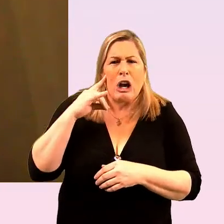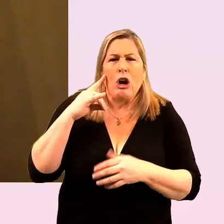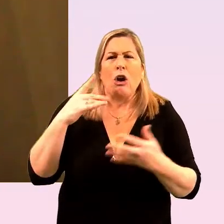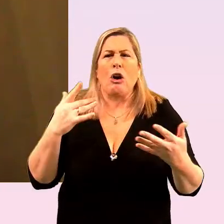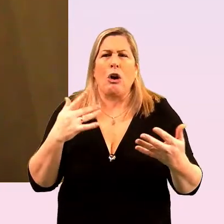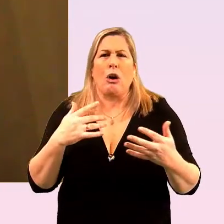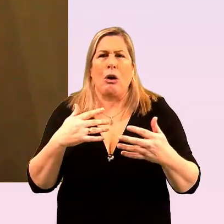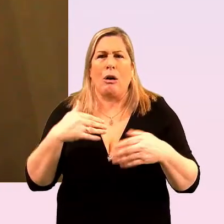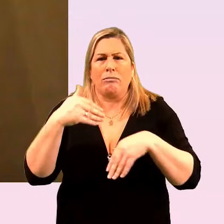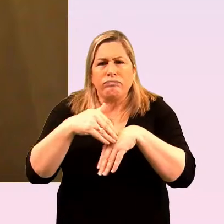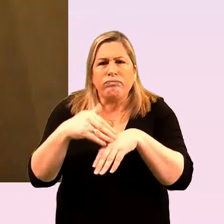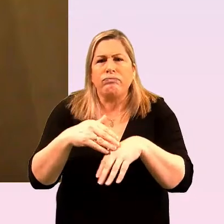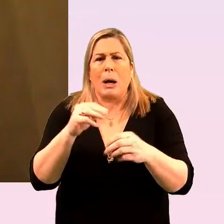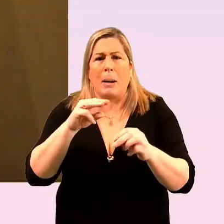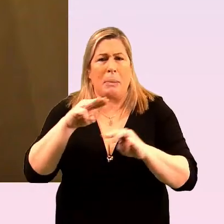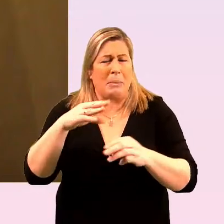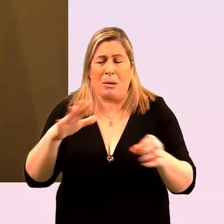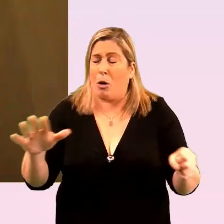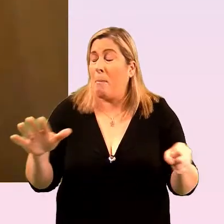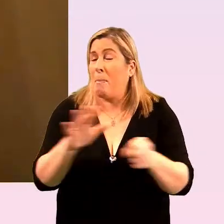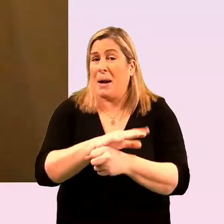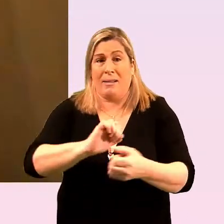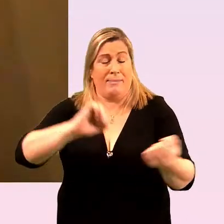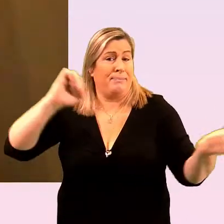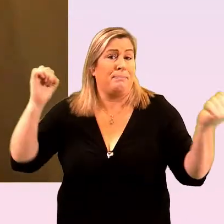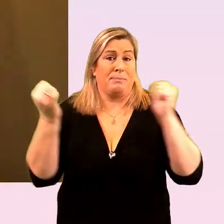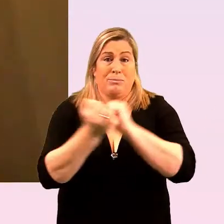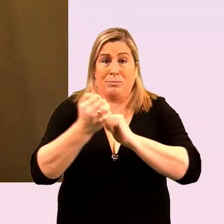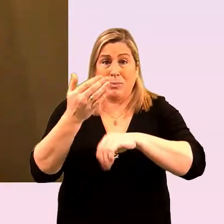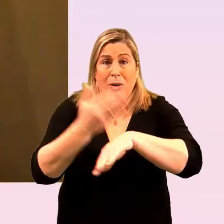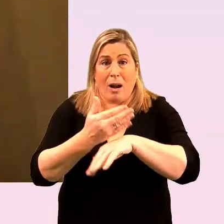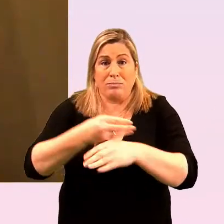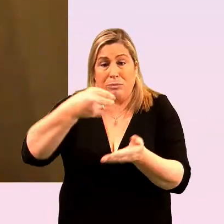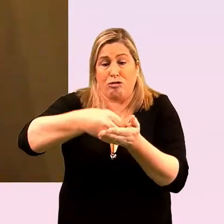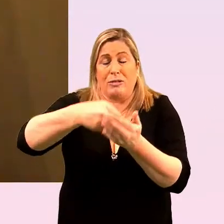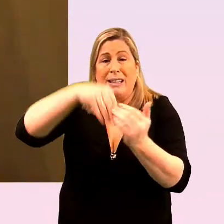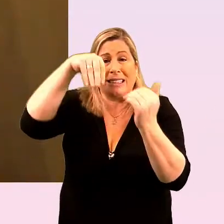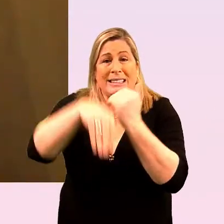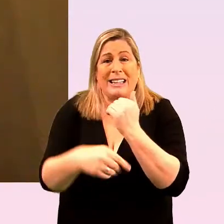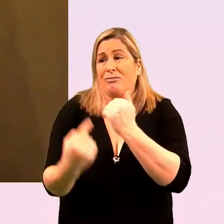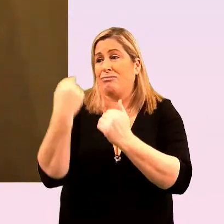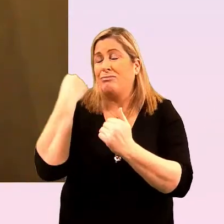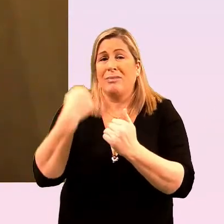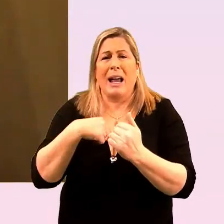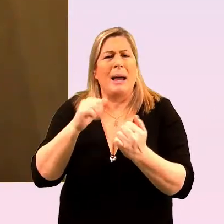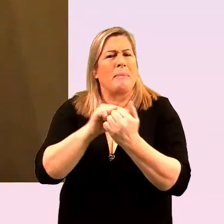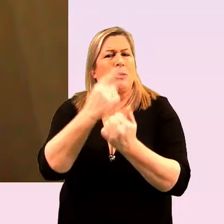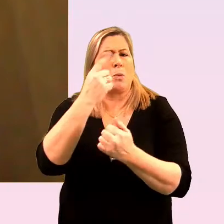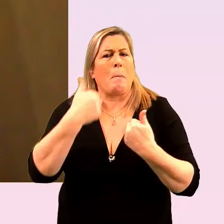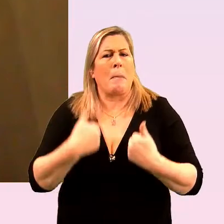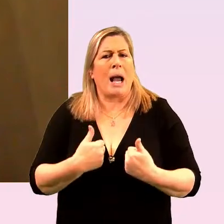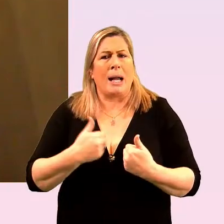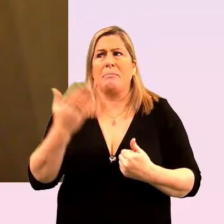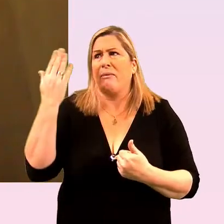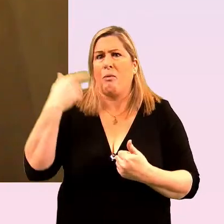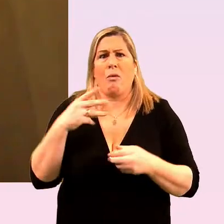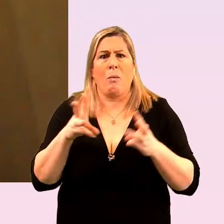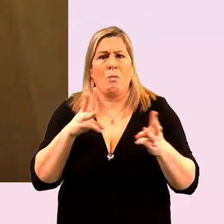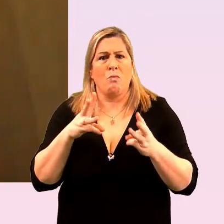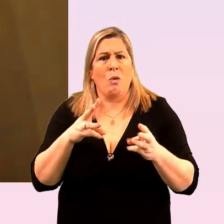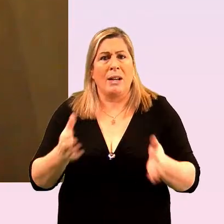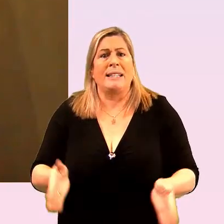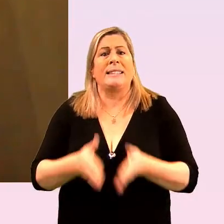for people where they completely shifted. So I met one man there recently who was a car salesman.